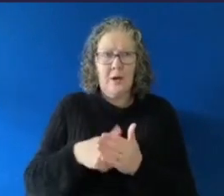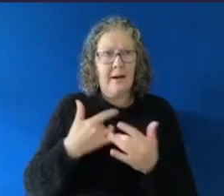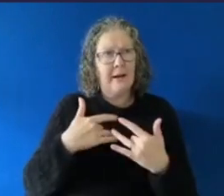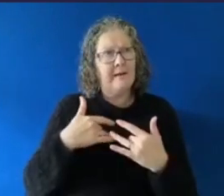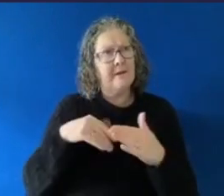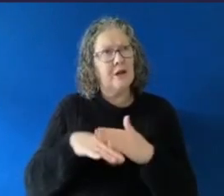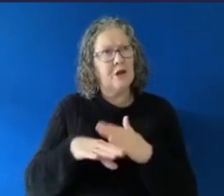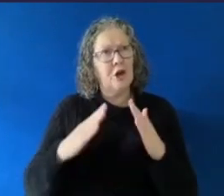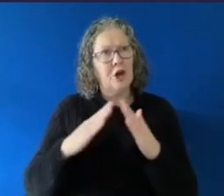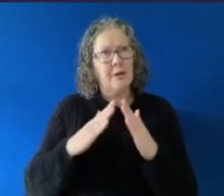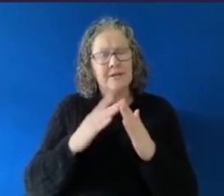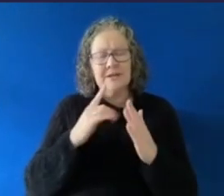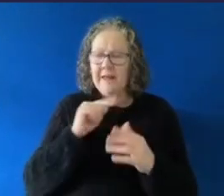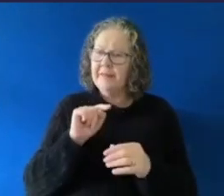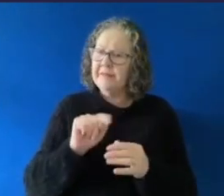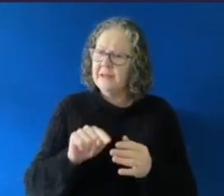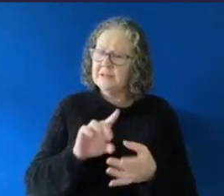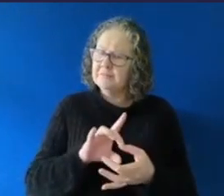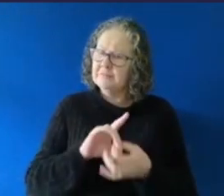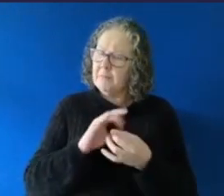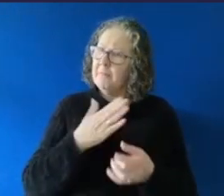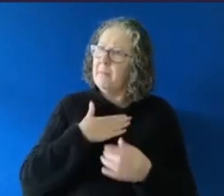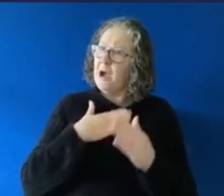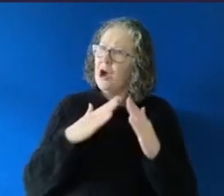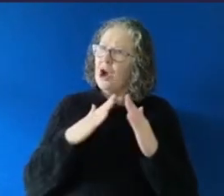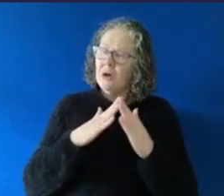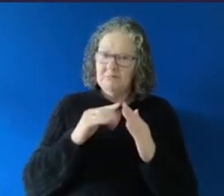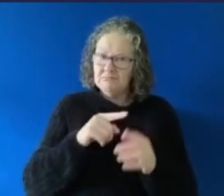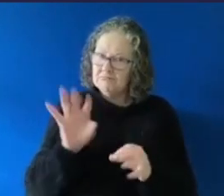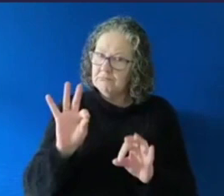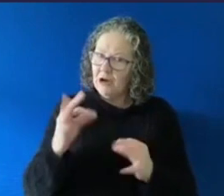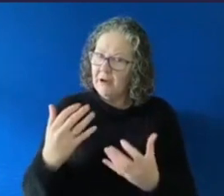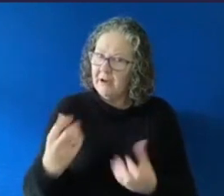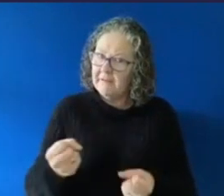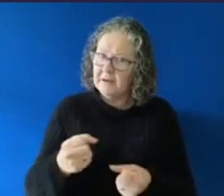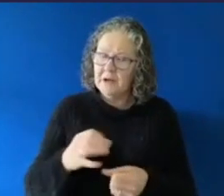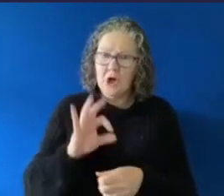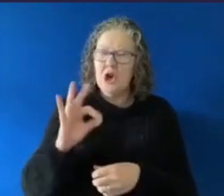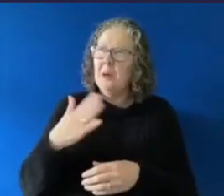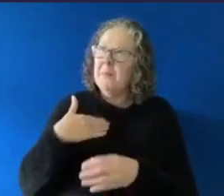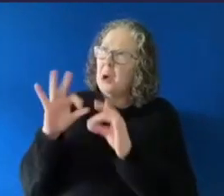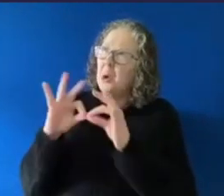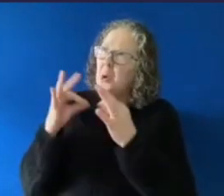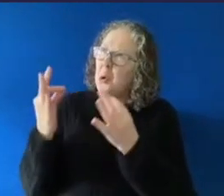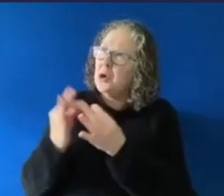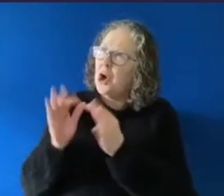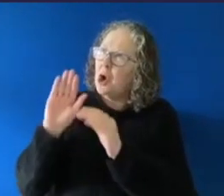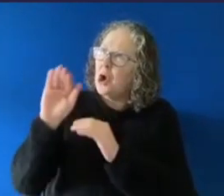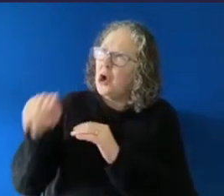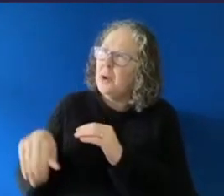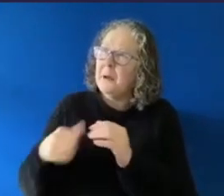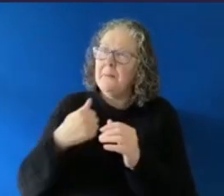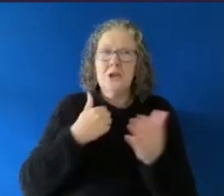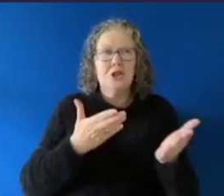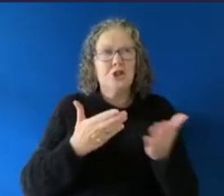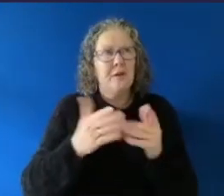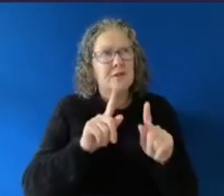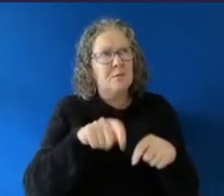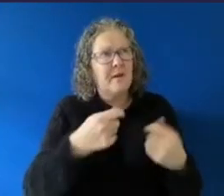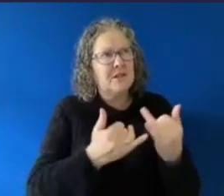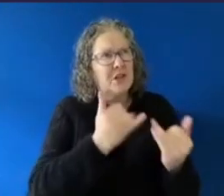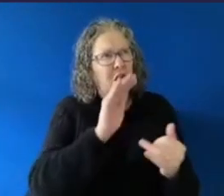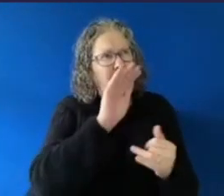deeply, this is my home. This is my home, not my agency's home, not my service provider's apartment, not my